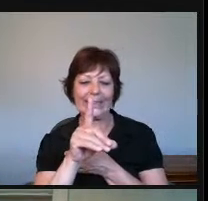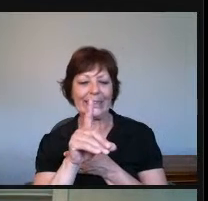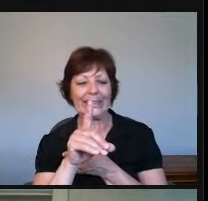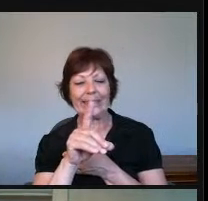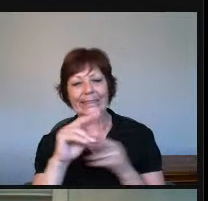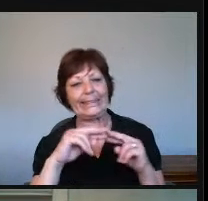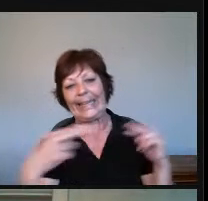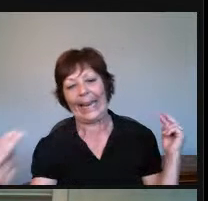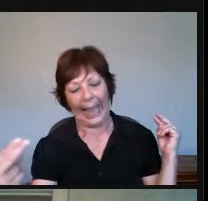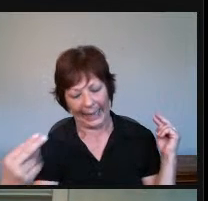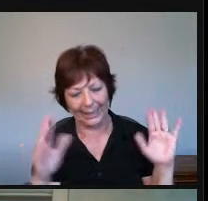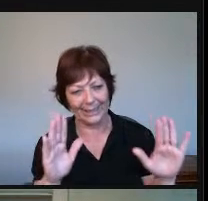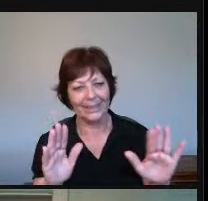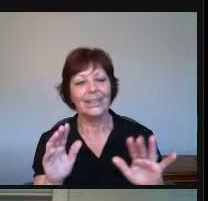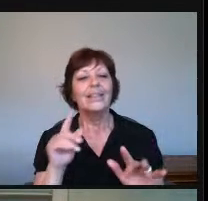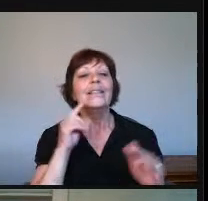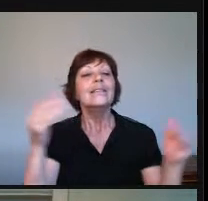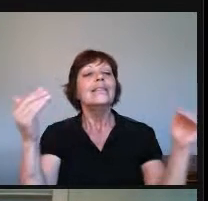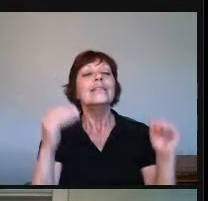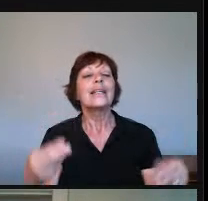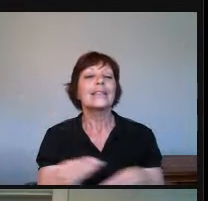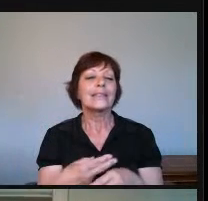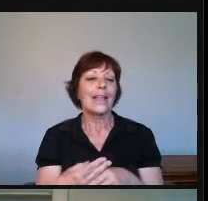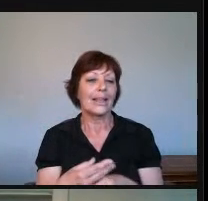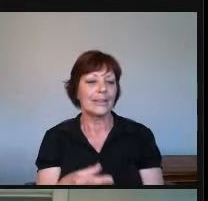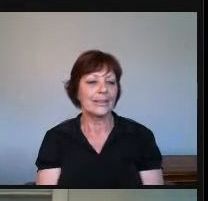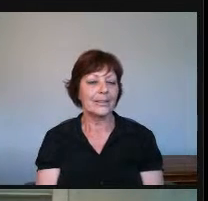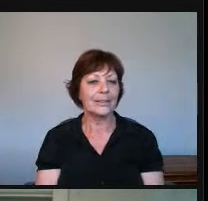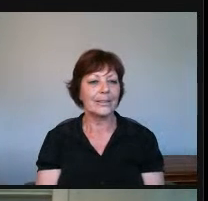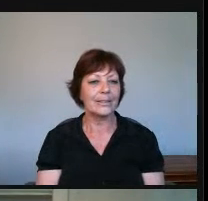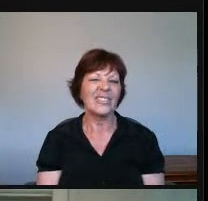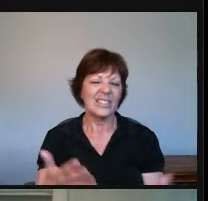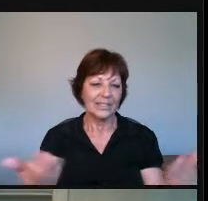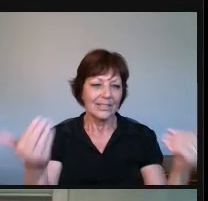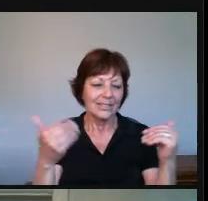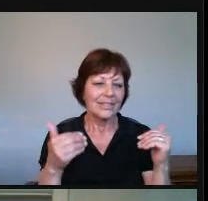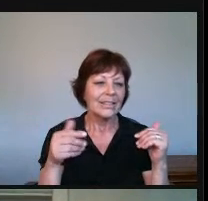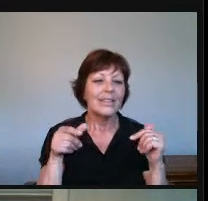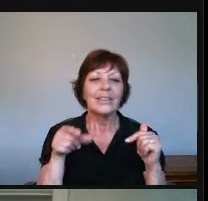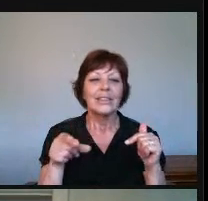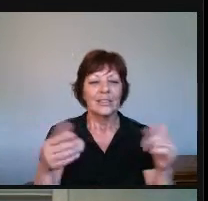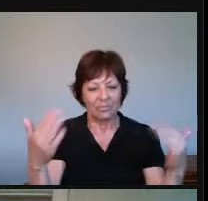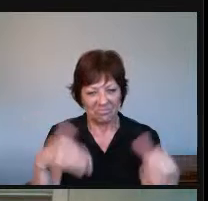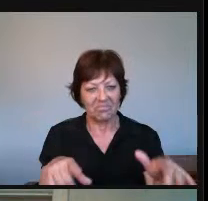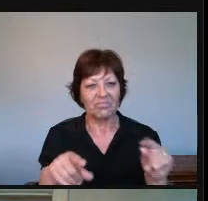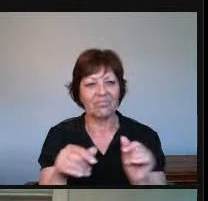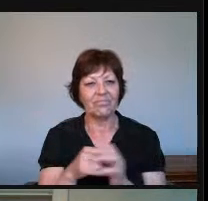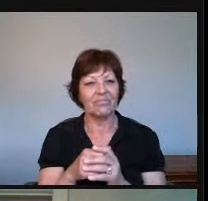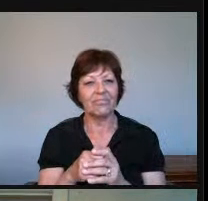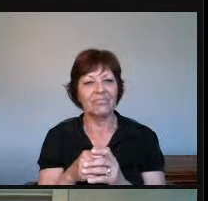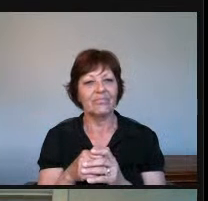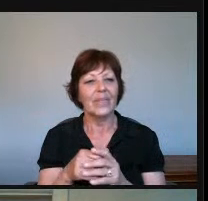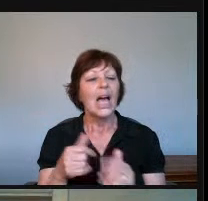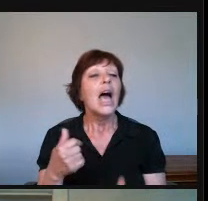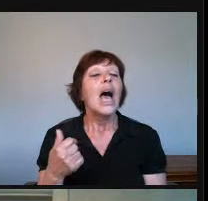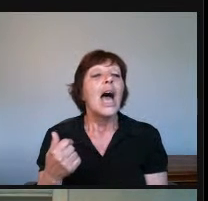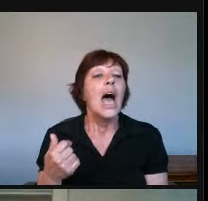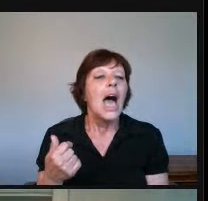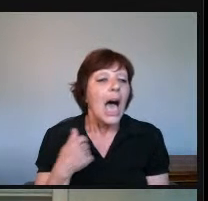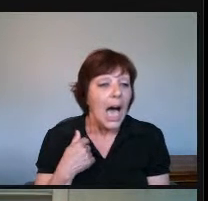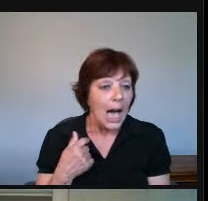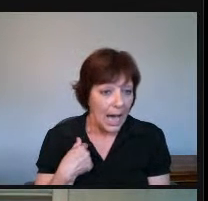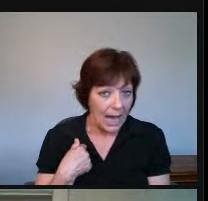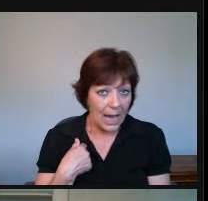way. So we can go on to the next slide. We just said that. Okay, this we just said. So it's very clear. So